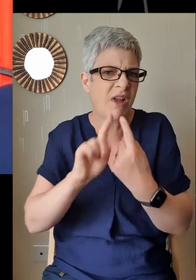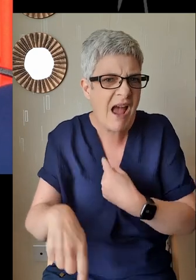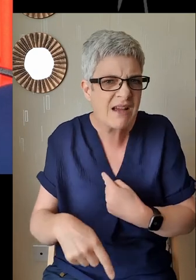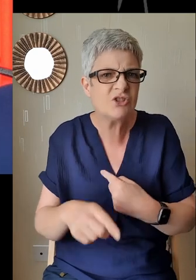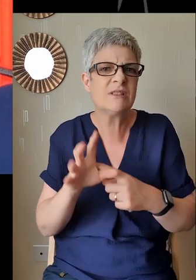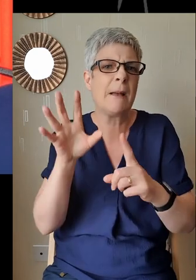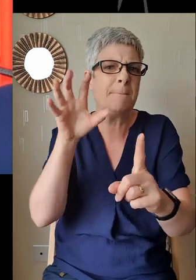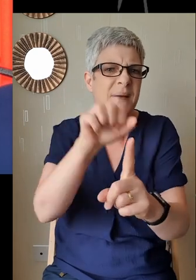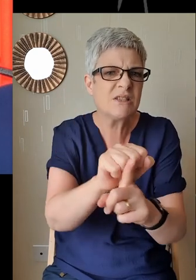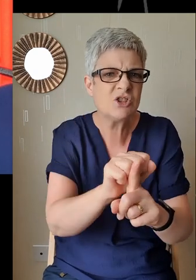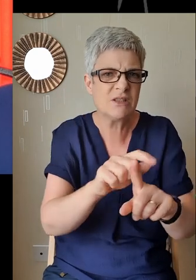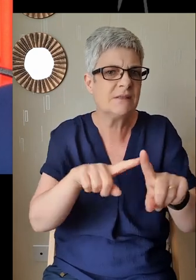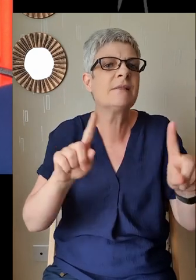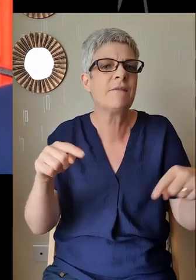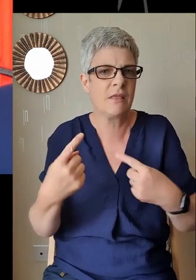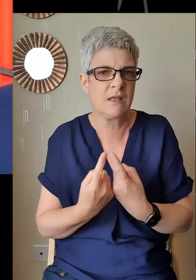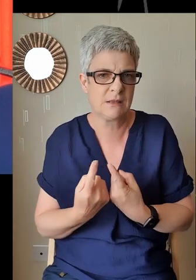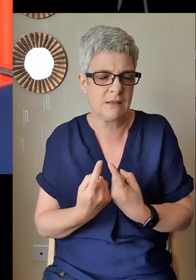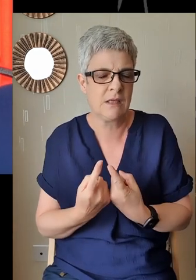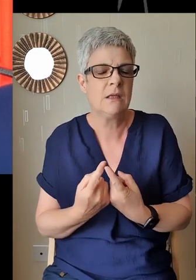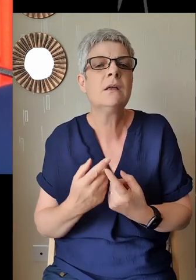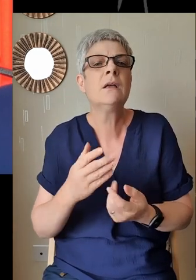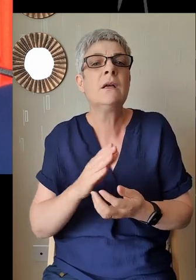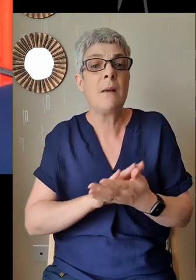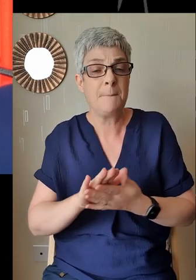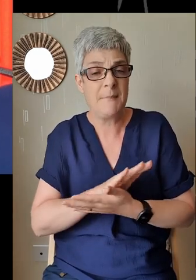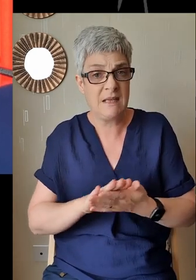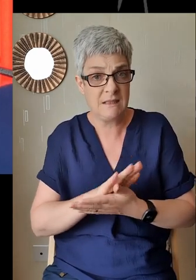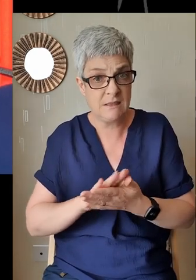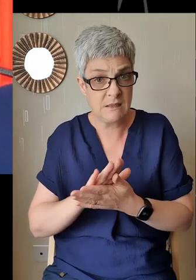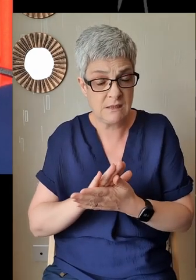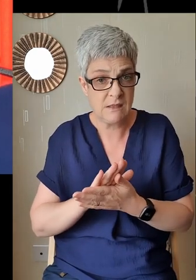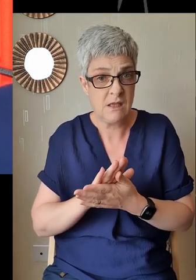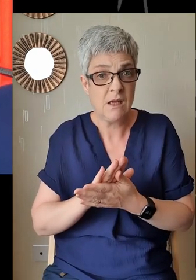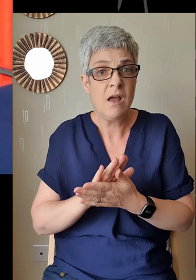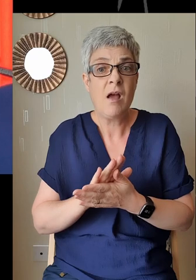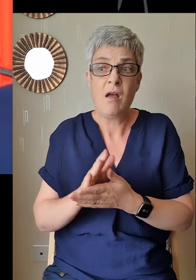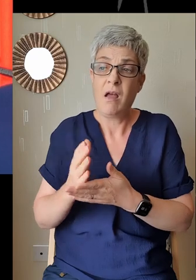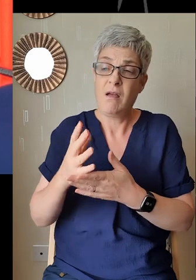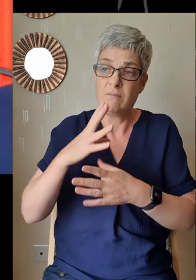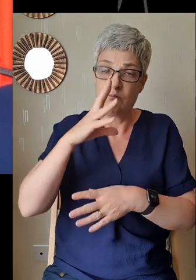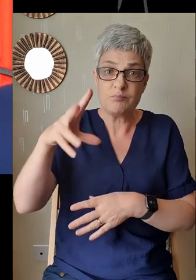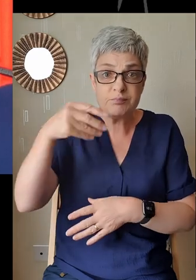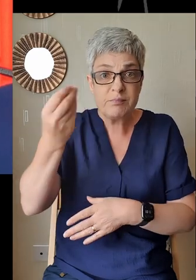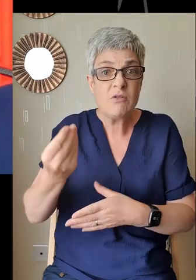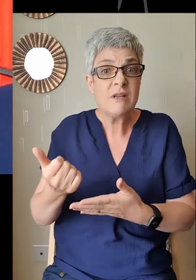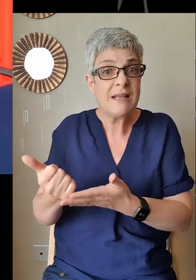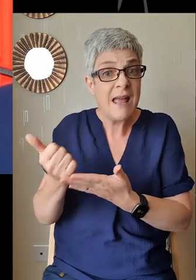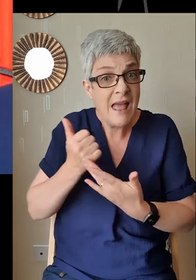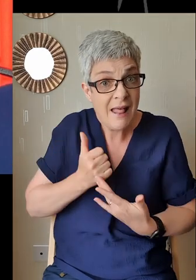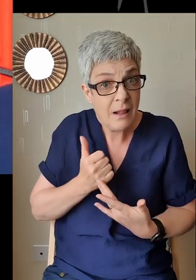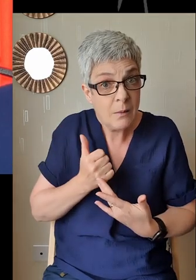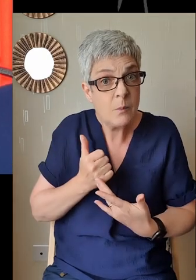on, so that we, with the Spirit's help, can become more Christ-like.